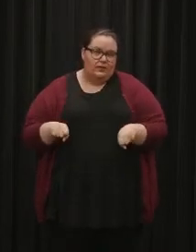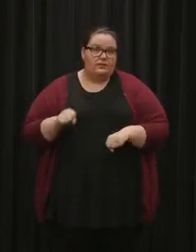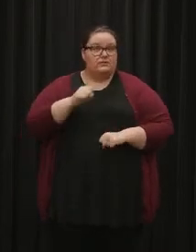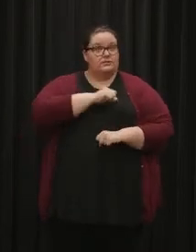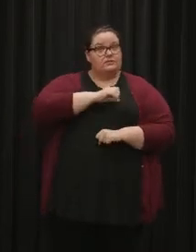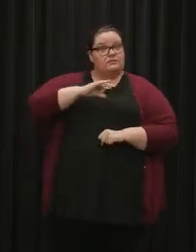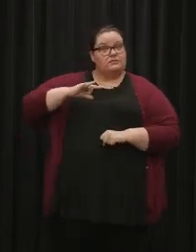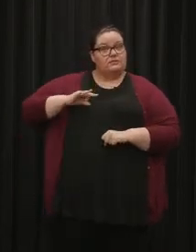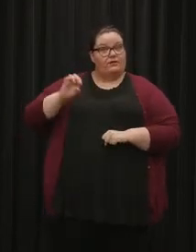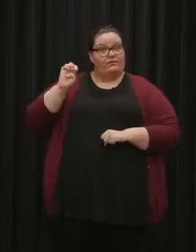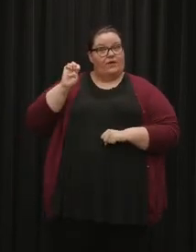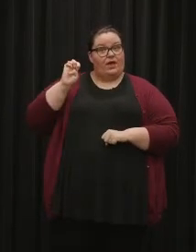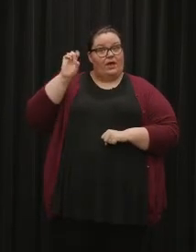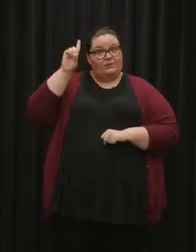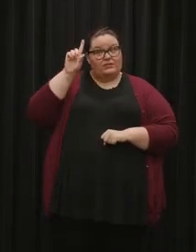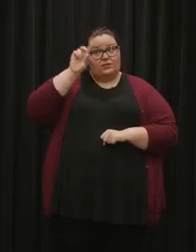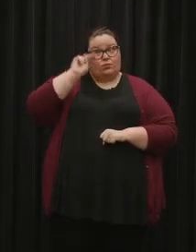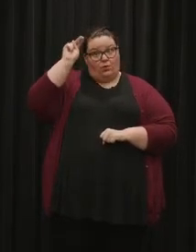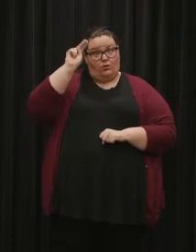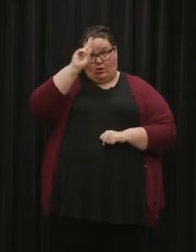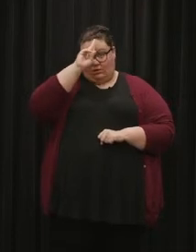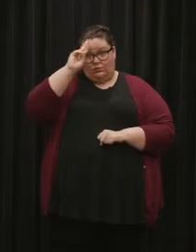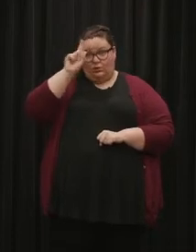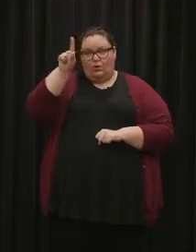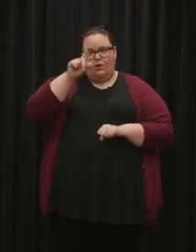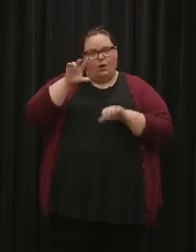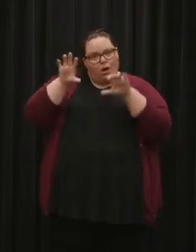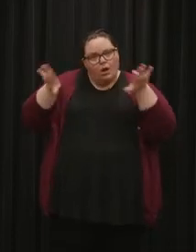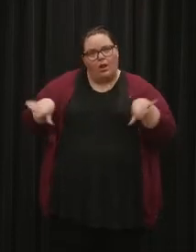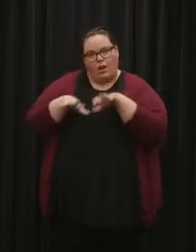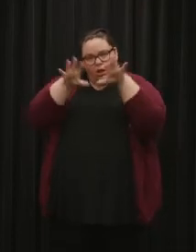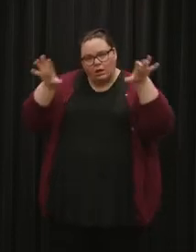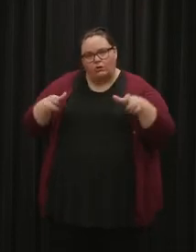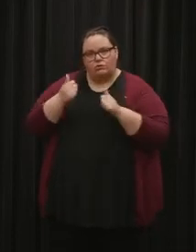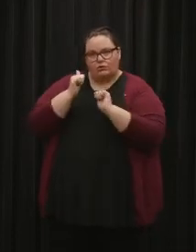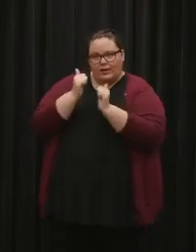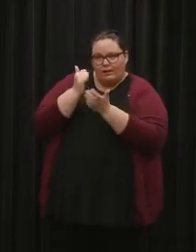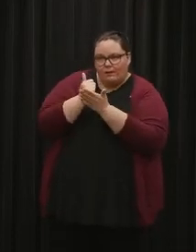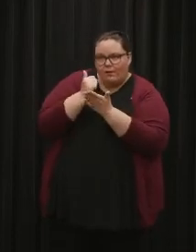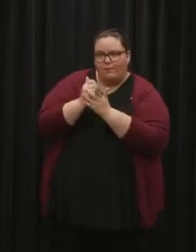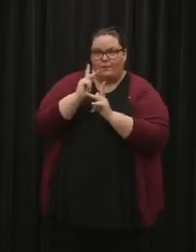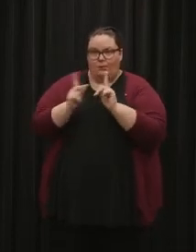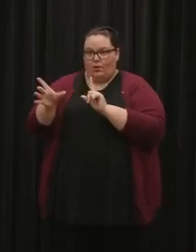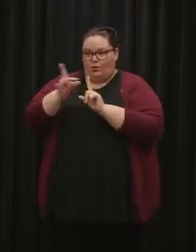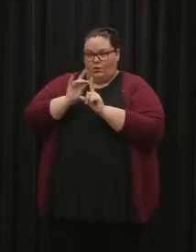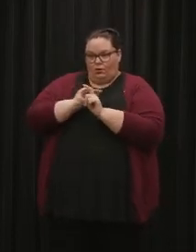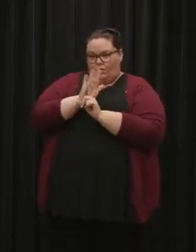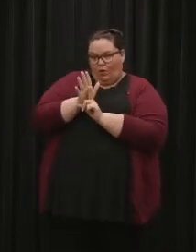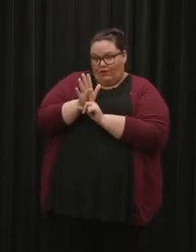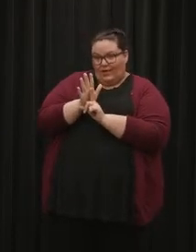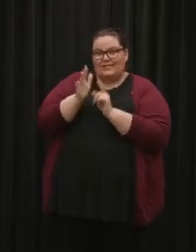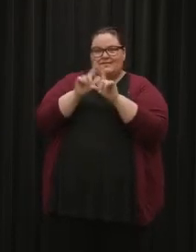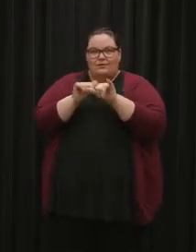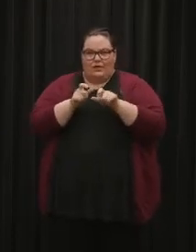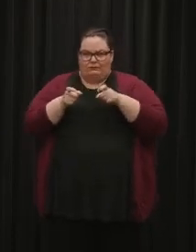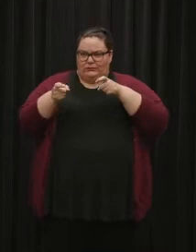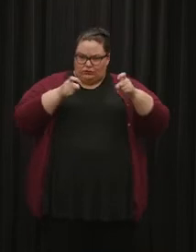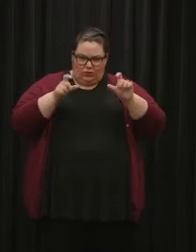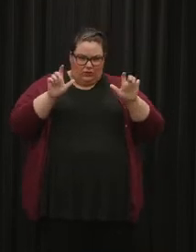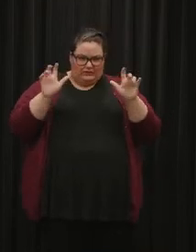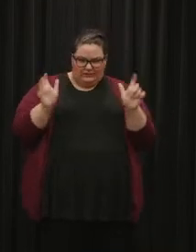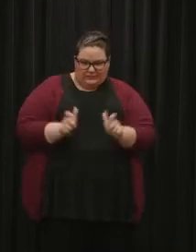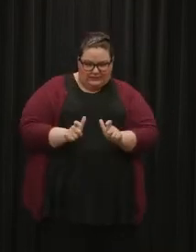the Edmundston Regional Hospital are engaged in heroic efforts to treat COVID-19 patients and control the outbreak. They deserve